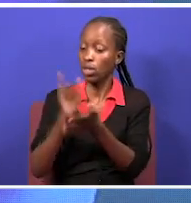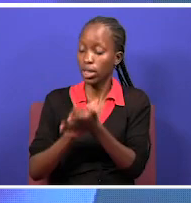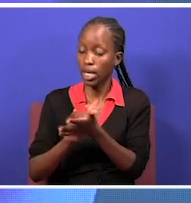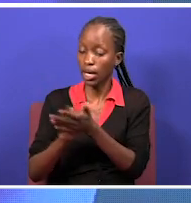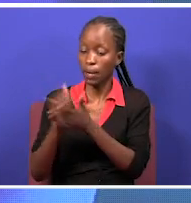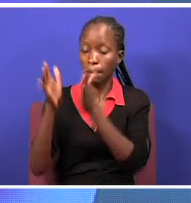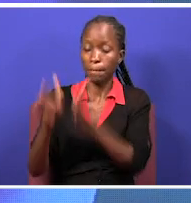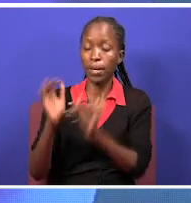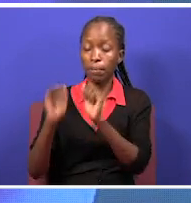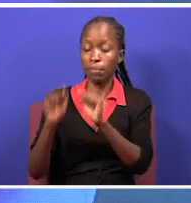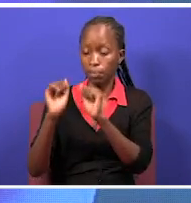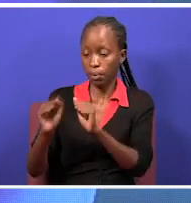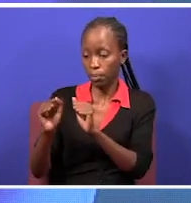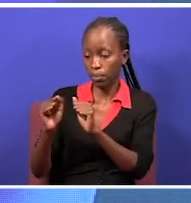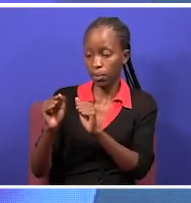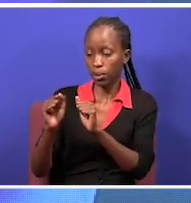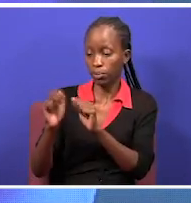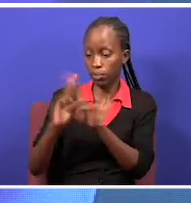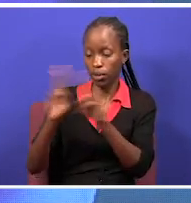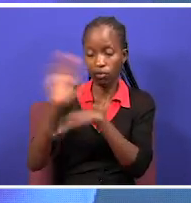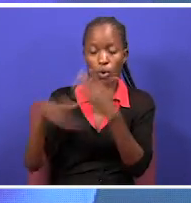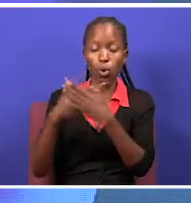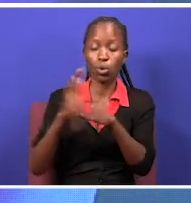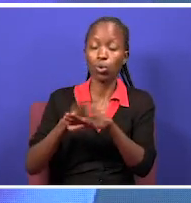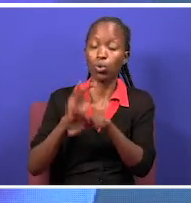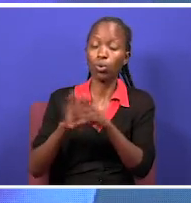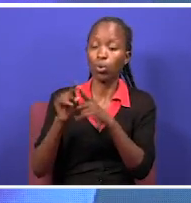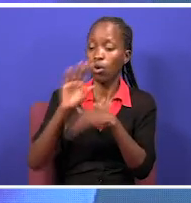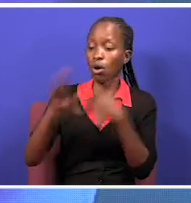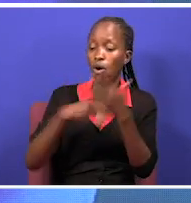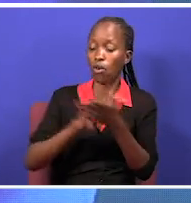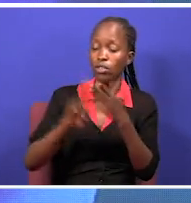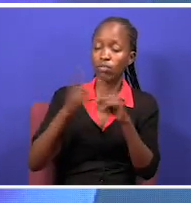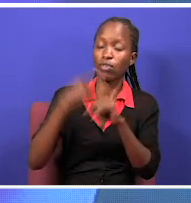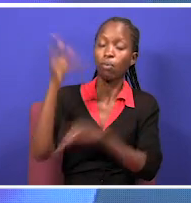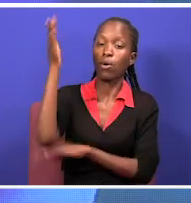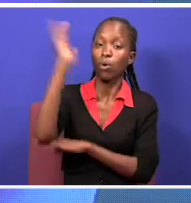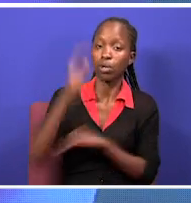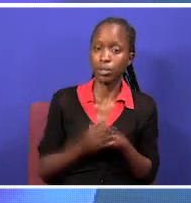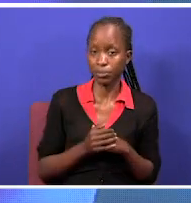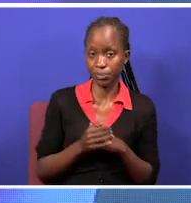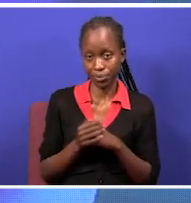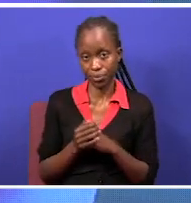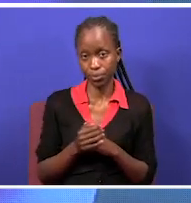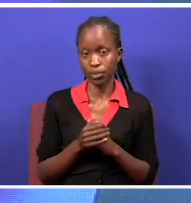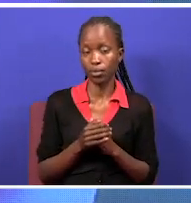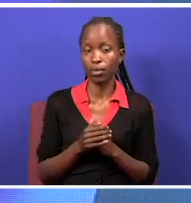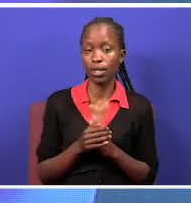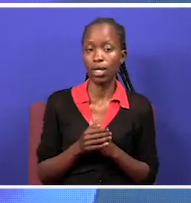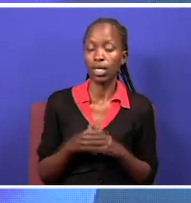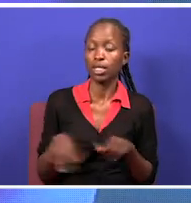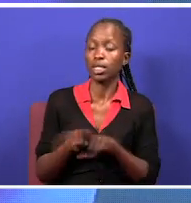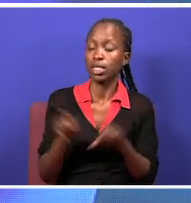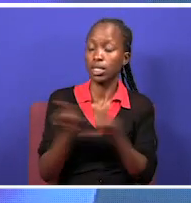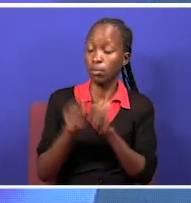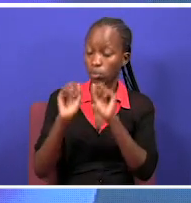work. So all scripture is God-breathed. Every verse is God-breathed. And it is